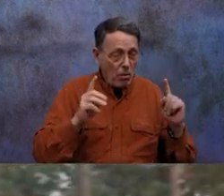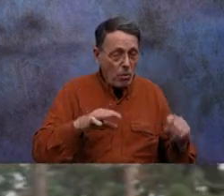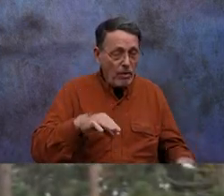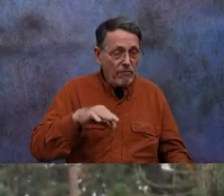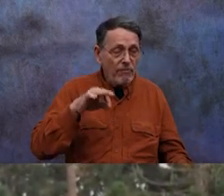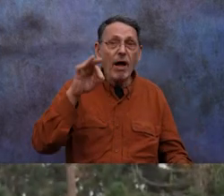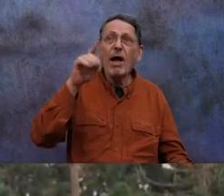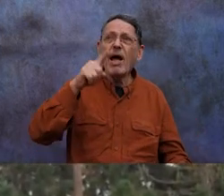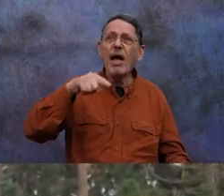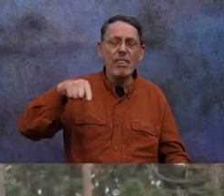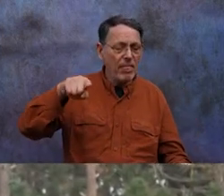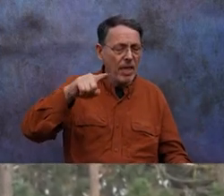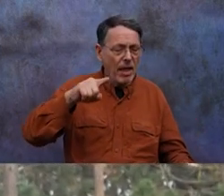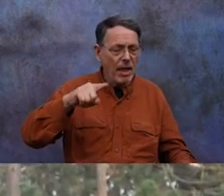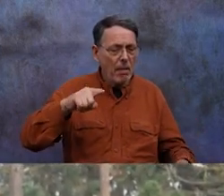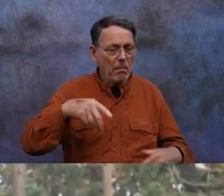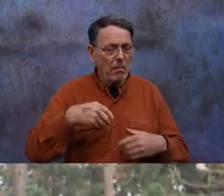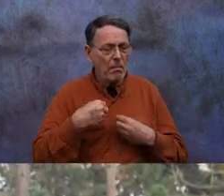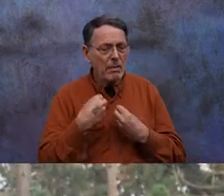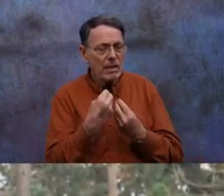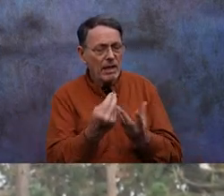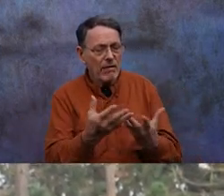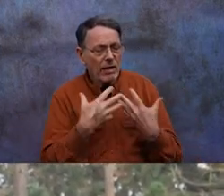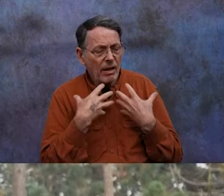waiting. Now we find them